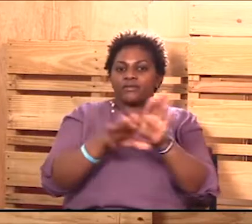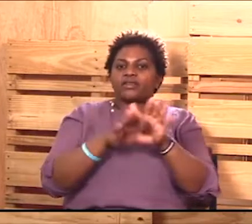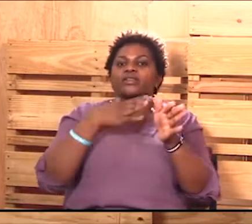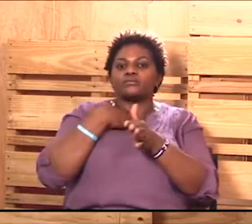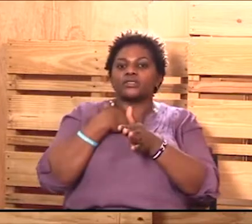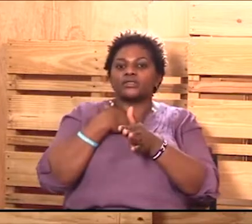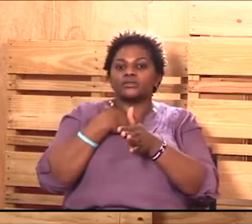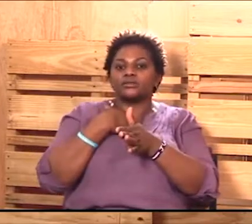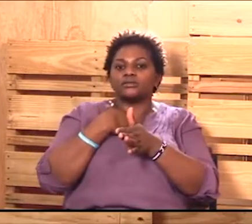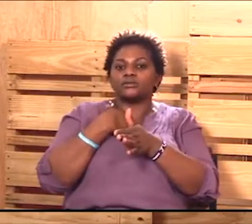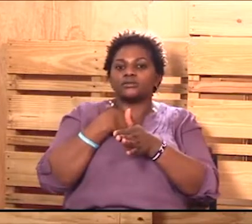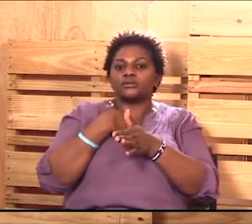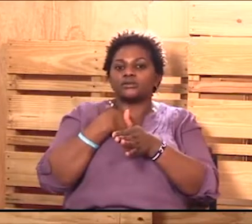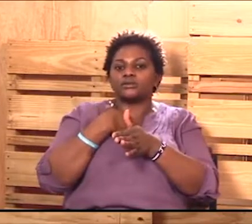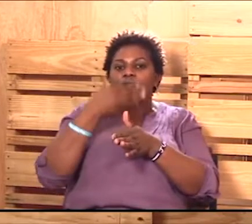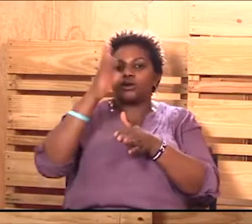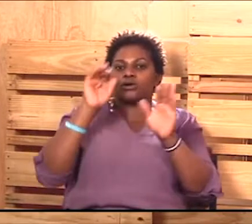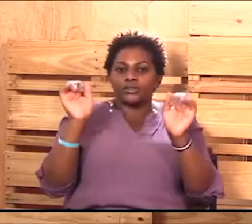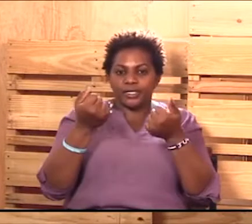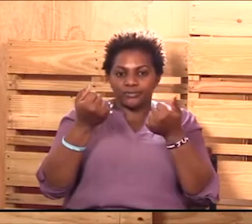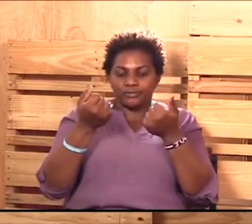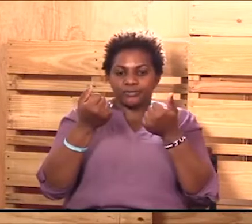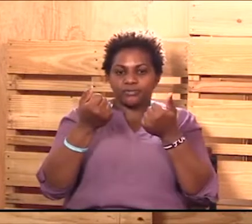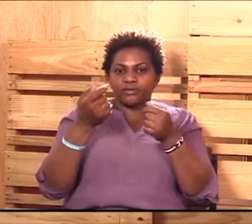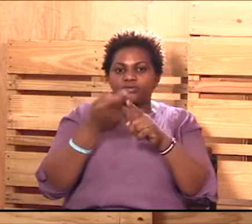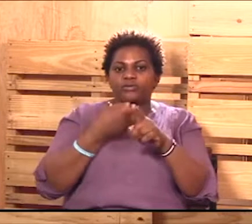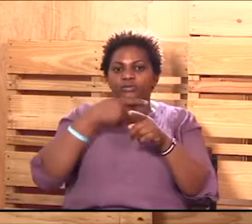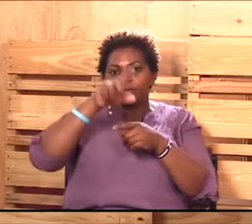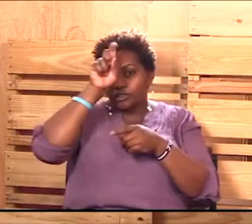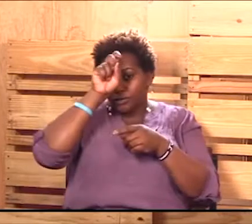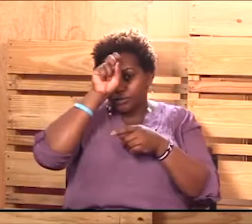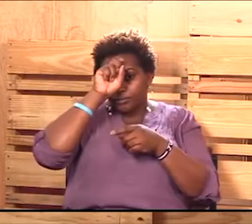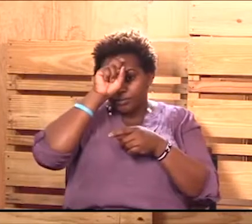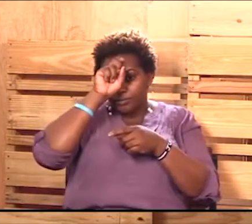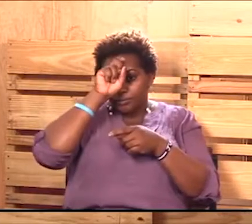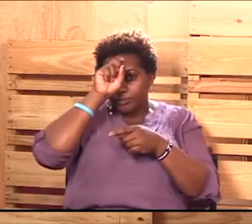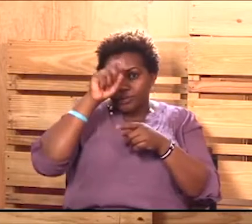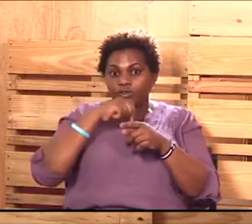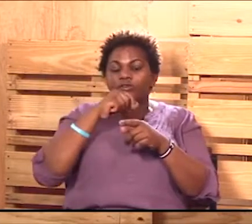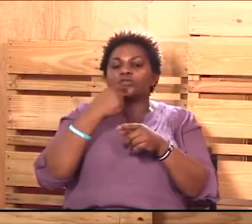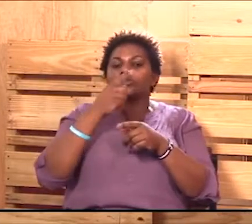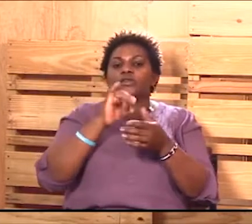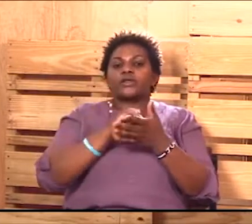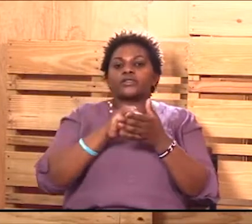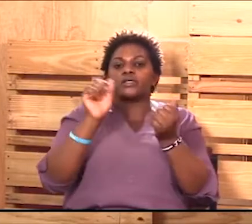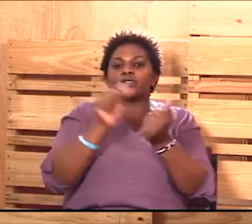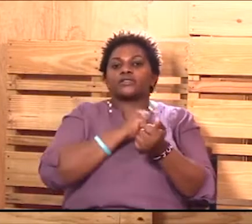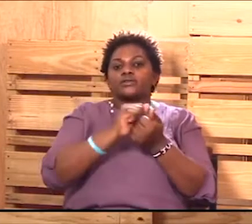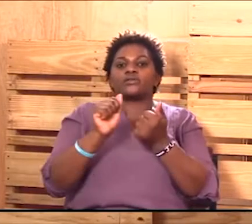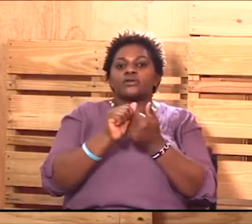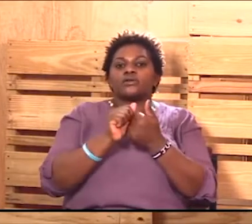needed. God rescued them from Egypt, not so that he can destroy